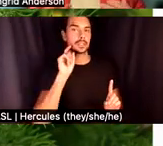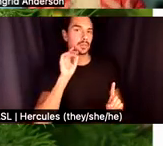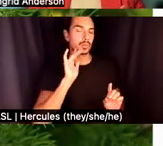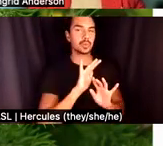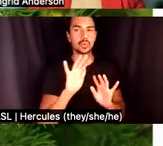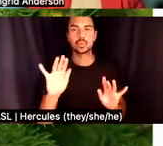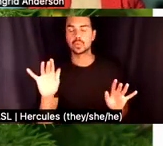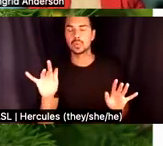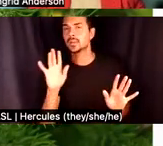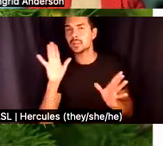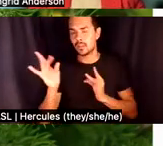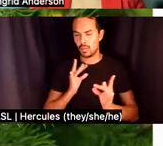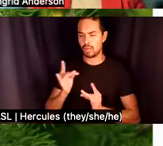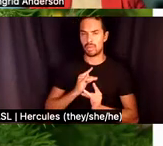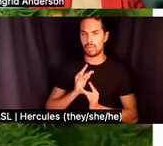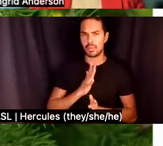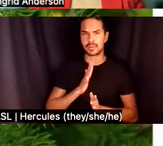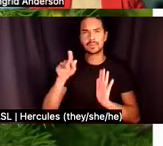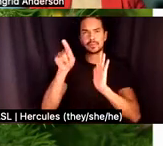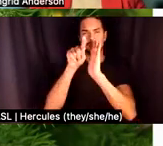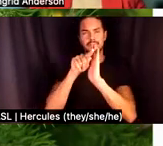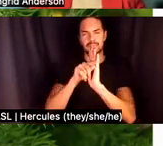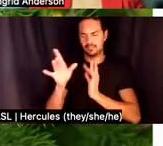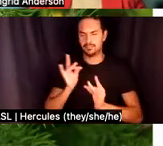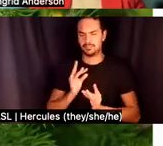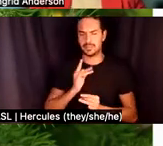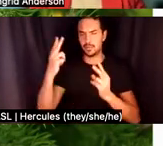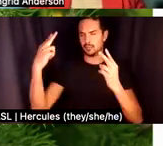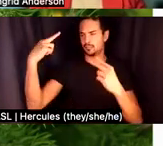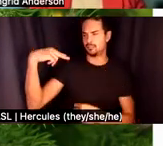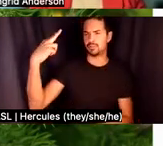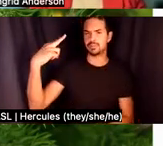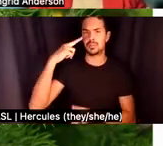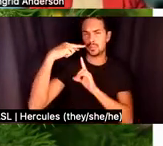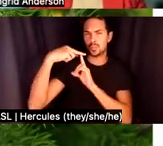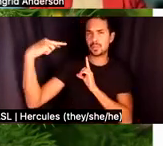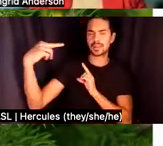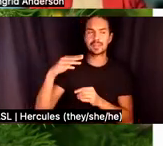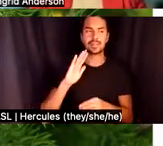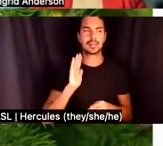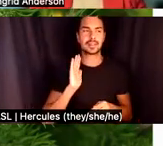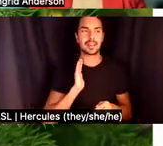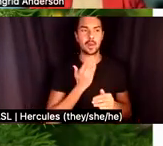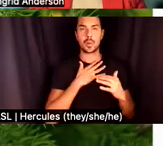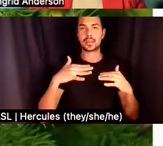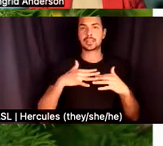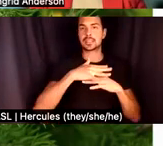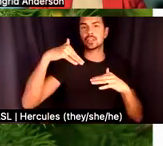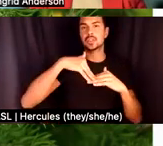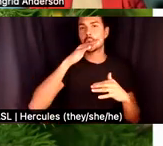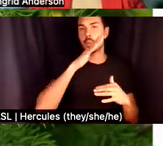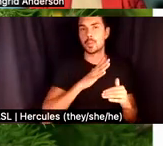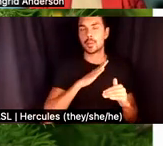these connotations to the body, or these connotations to our practices, the practices of Indigenous womanhood